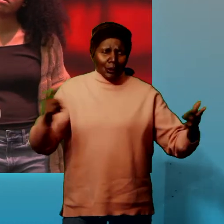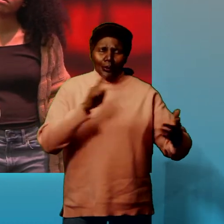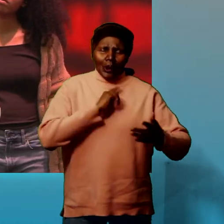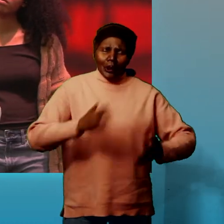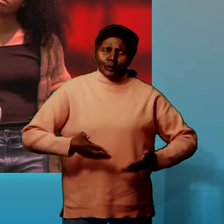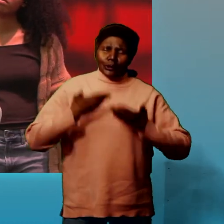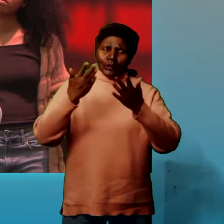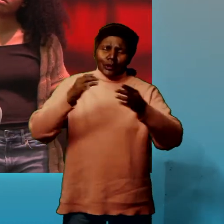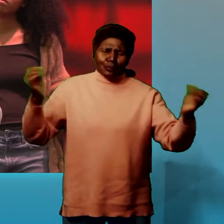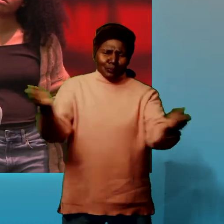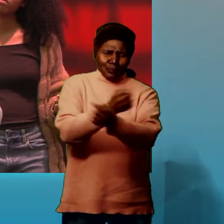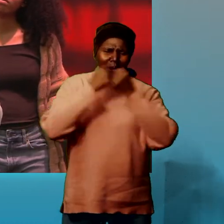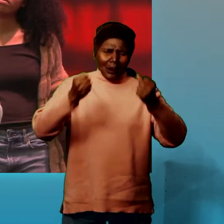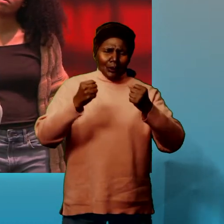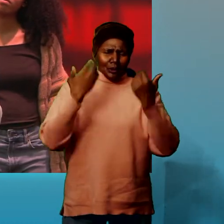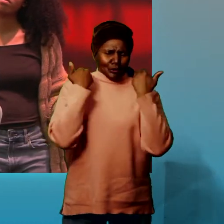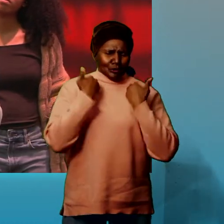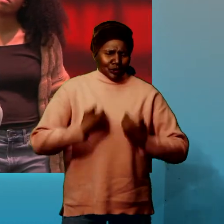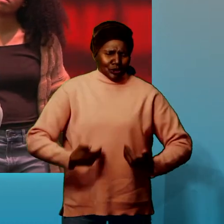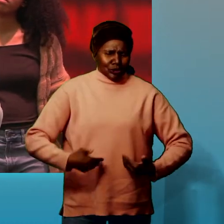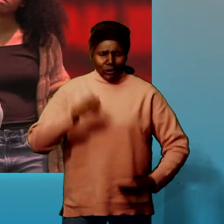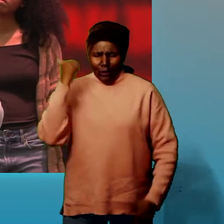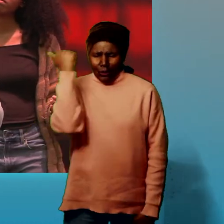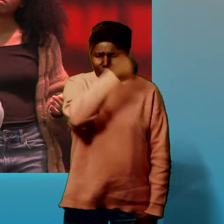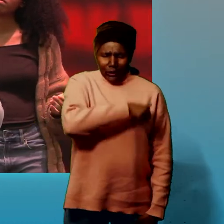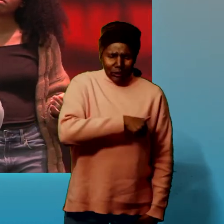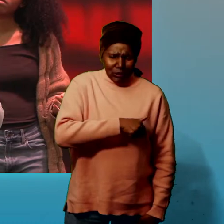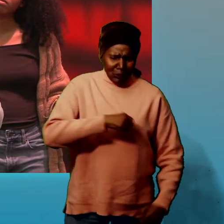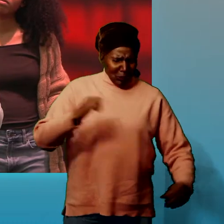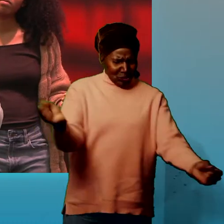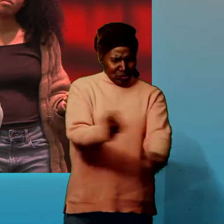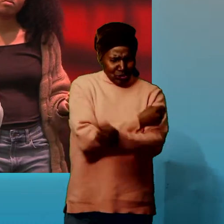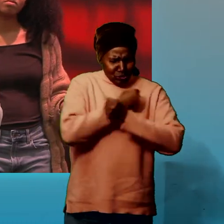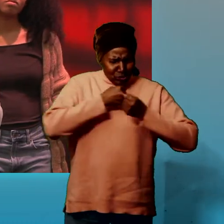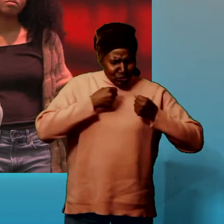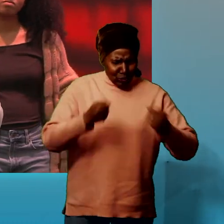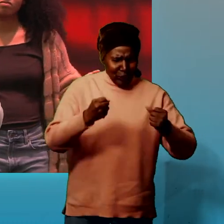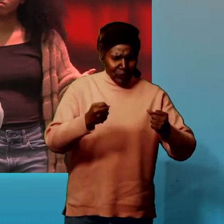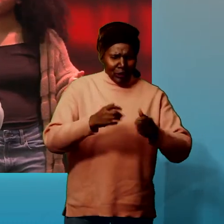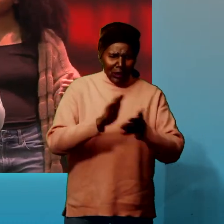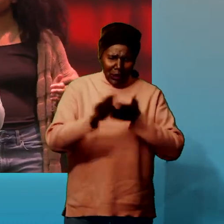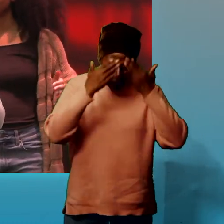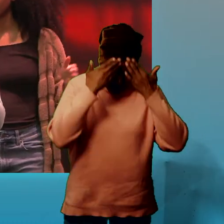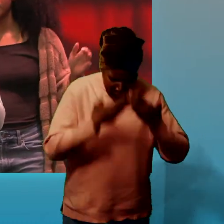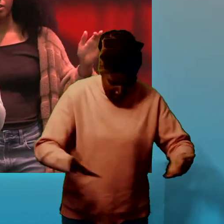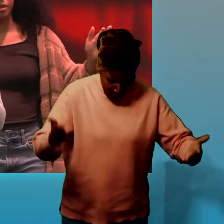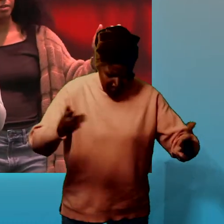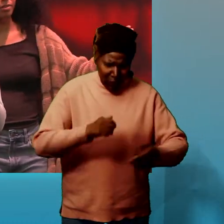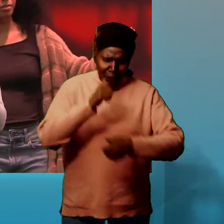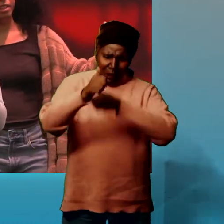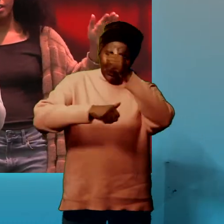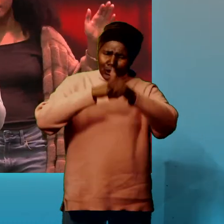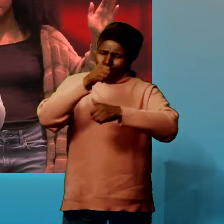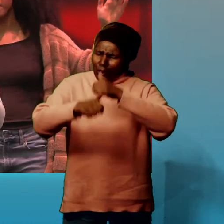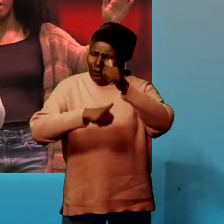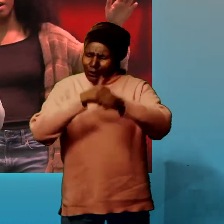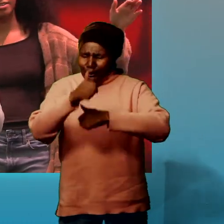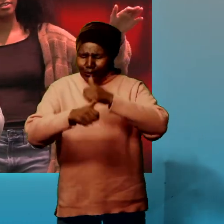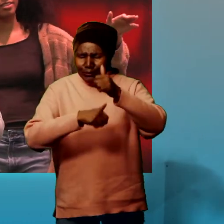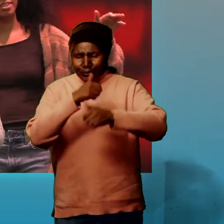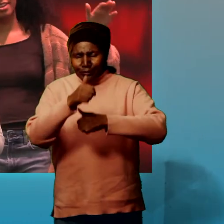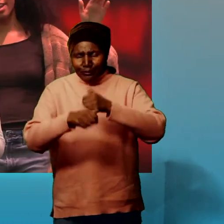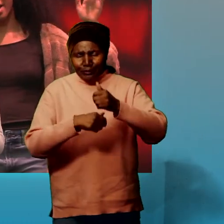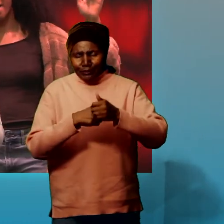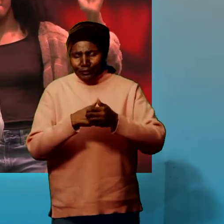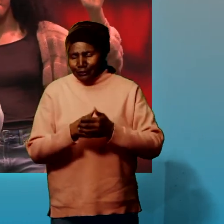power and riches and wisdom and strength and honor and glory and